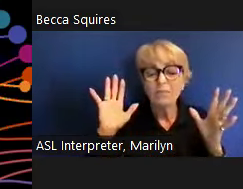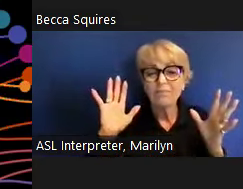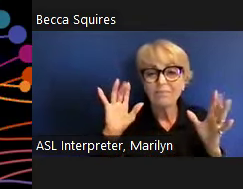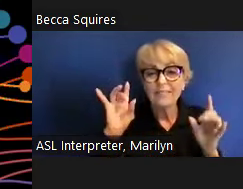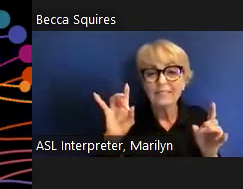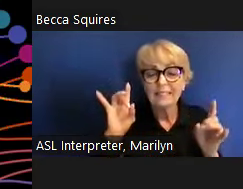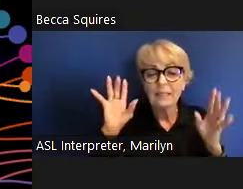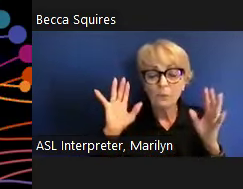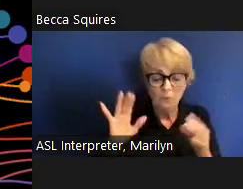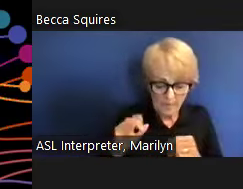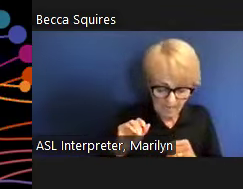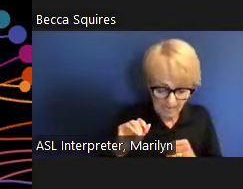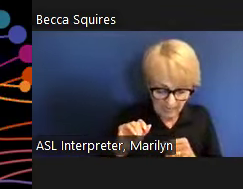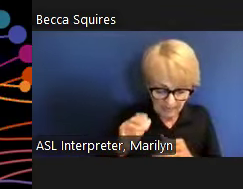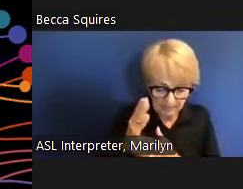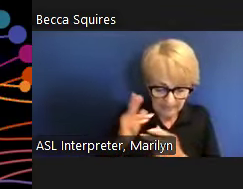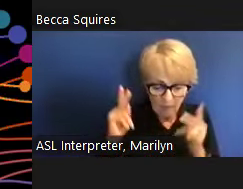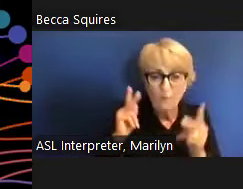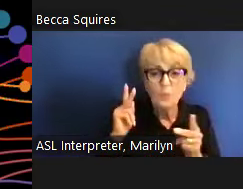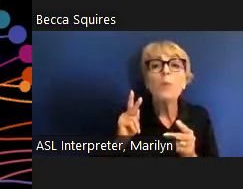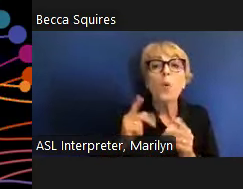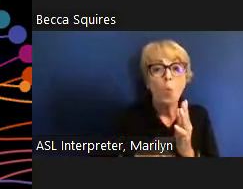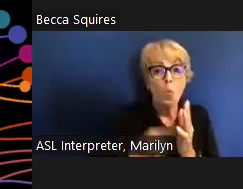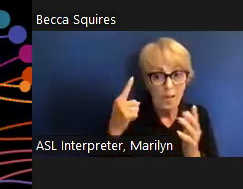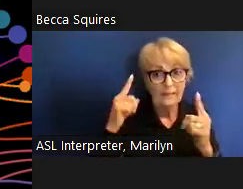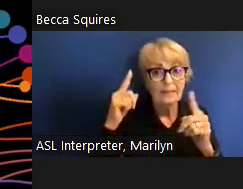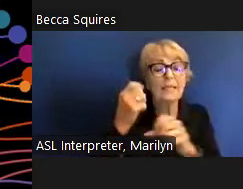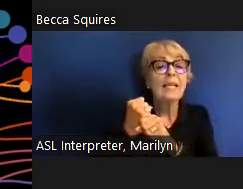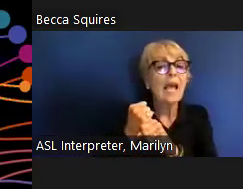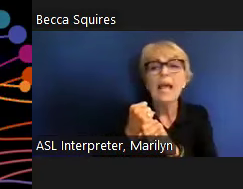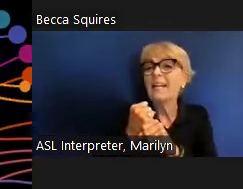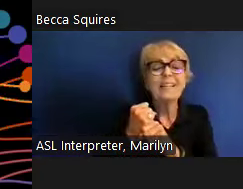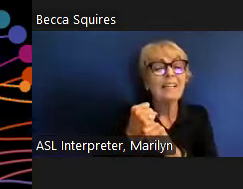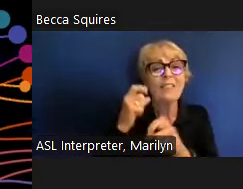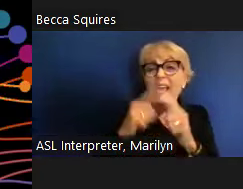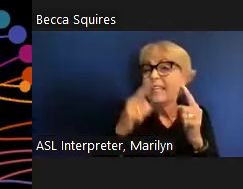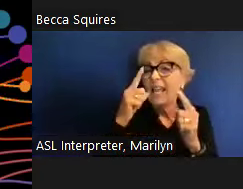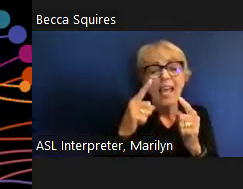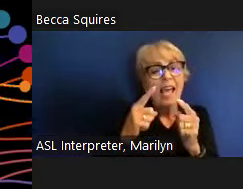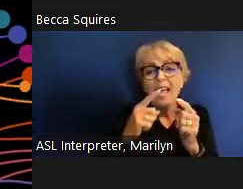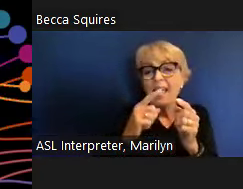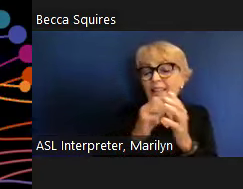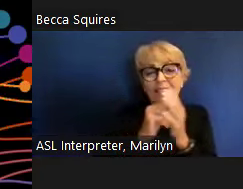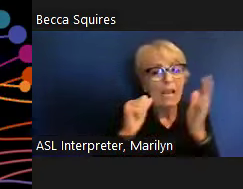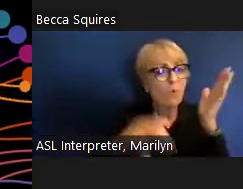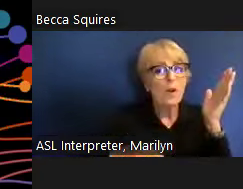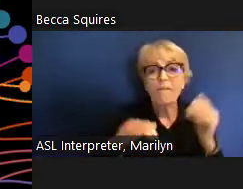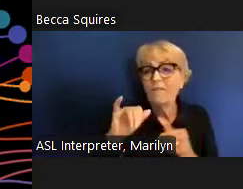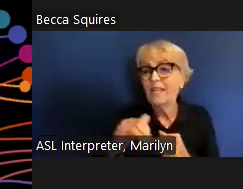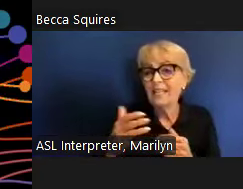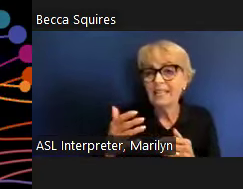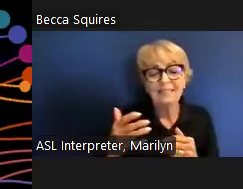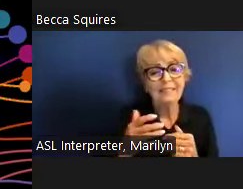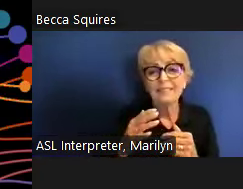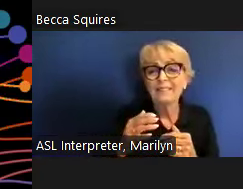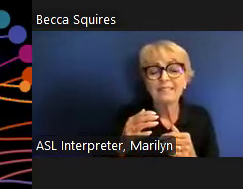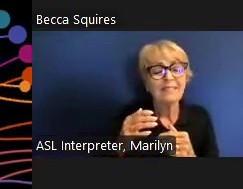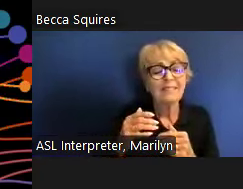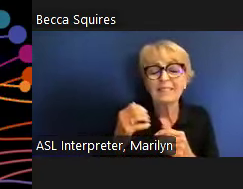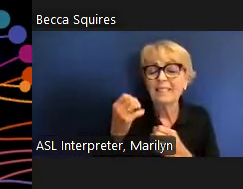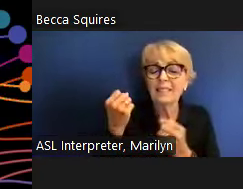Some people, once they got this, they couldn't get rid of it. They spend decades